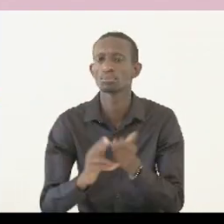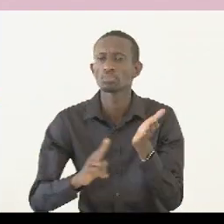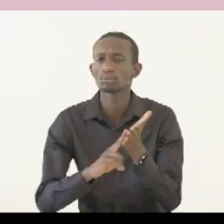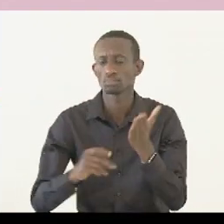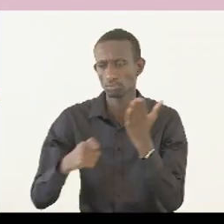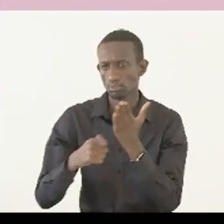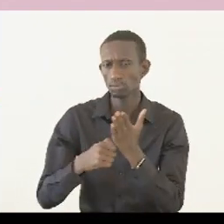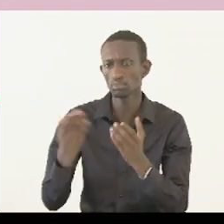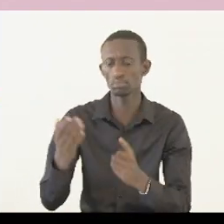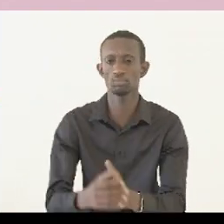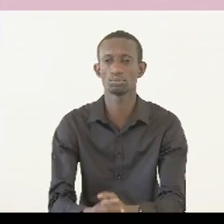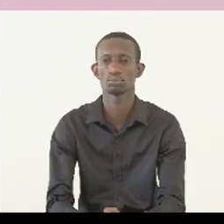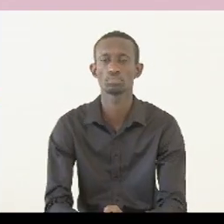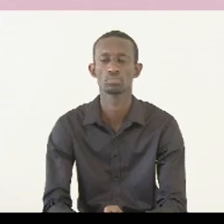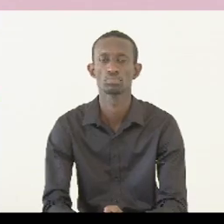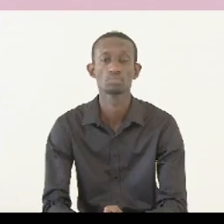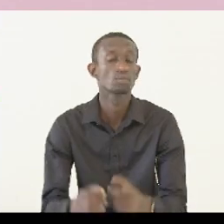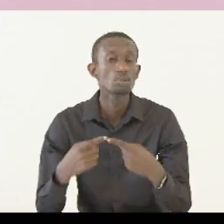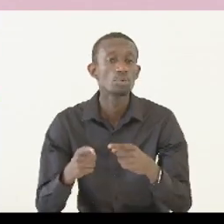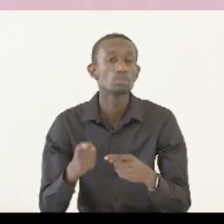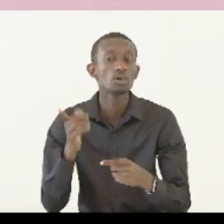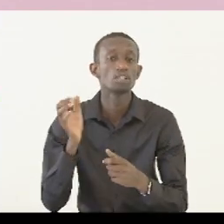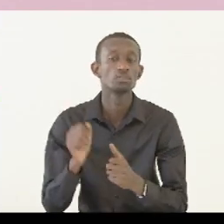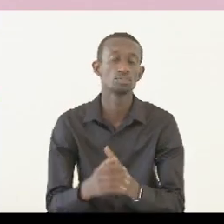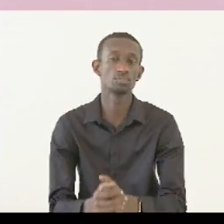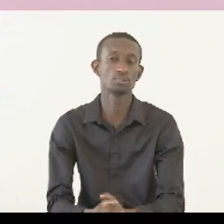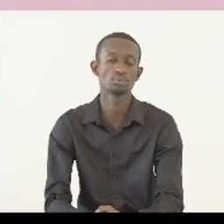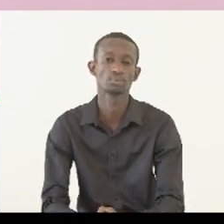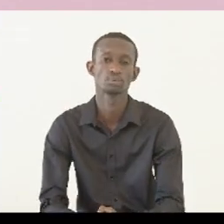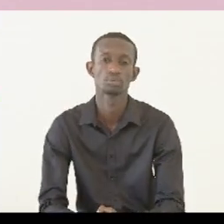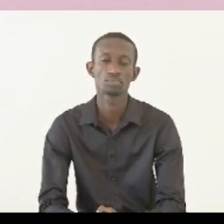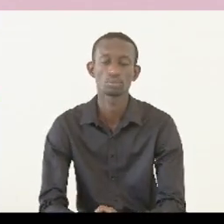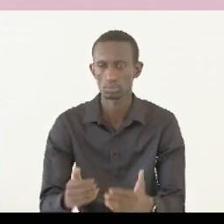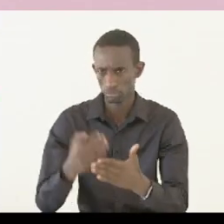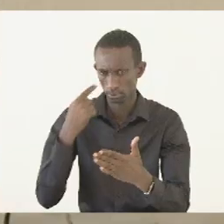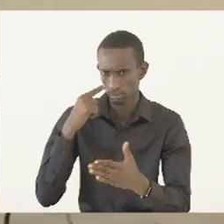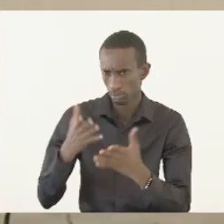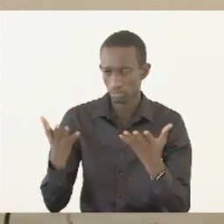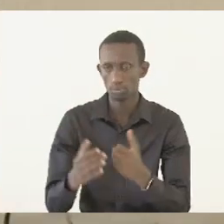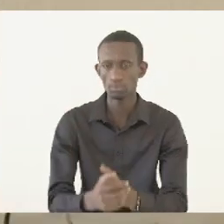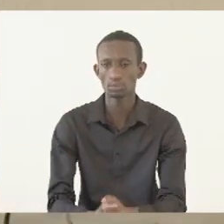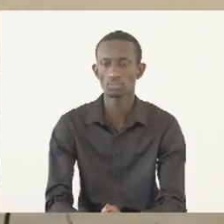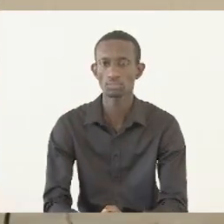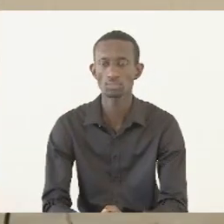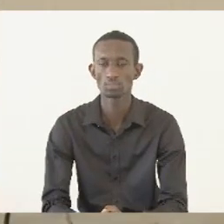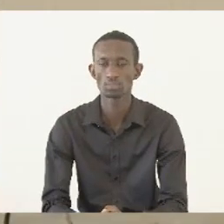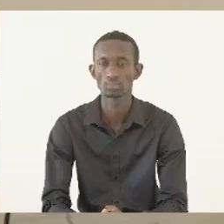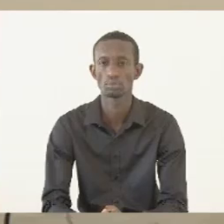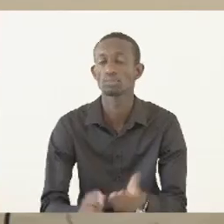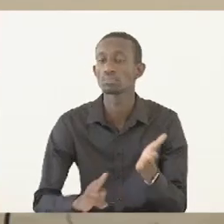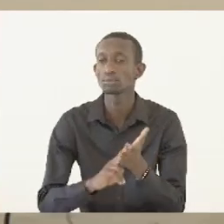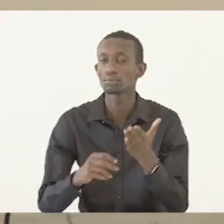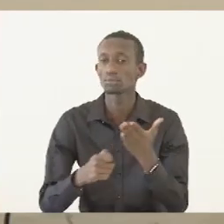charges. But they have, before we go to seeing how we use